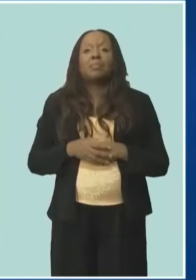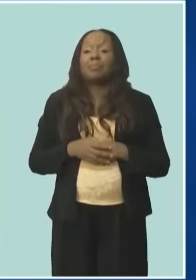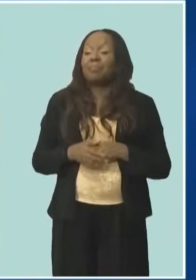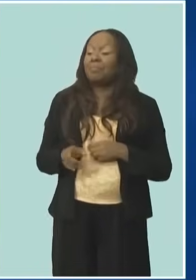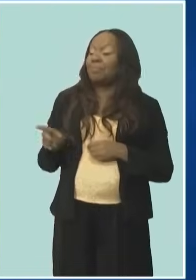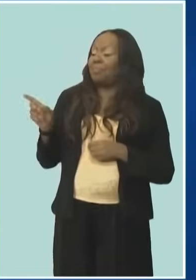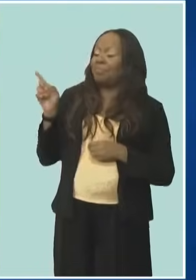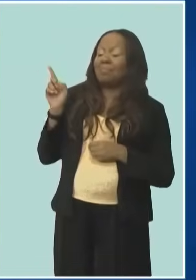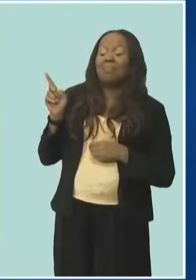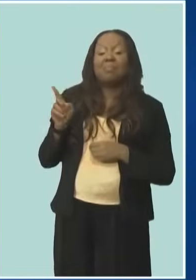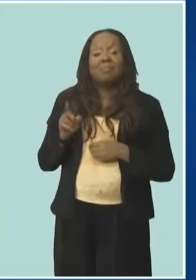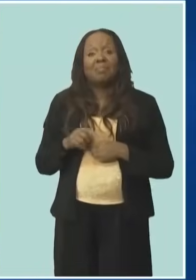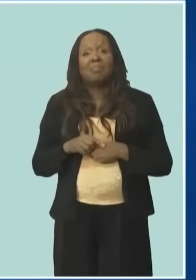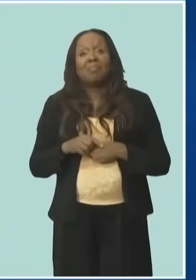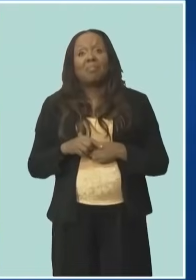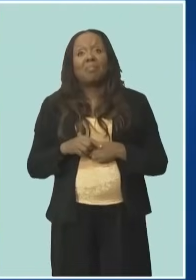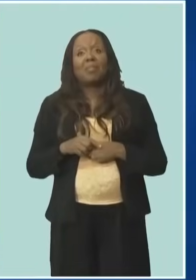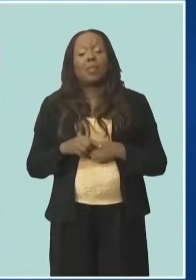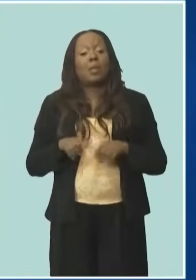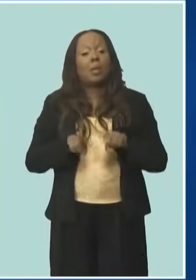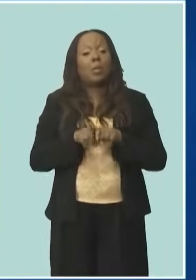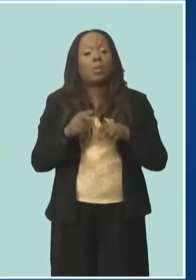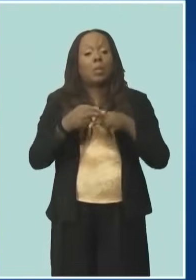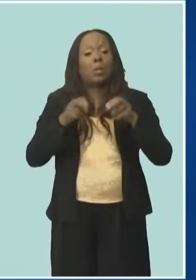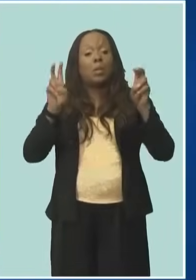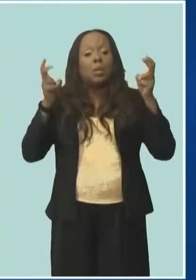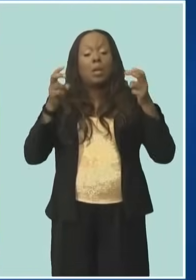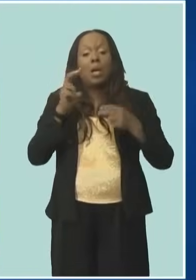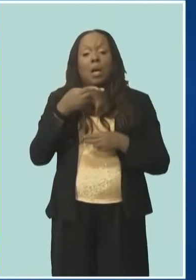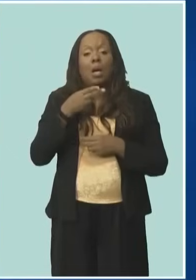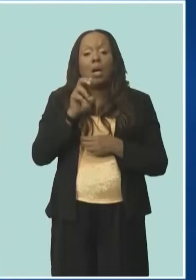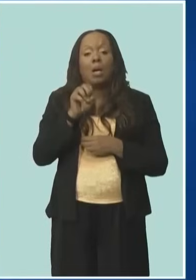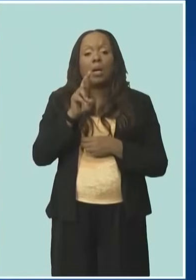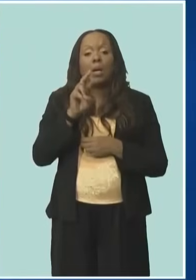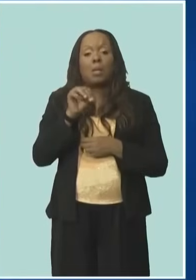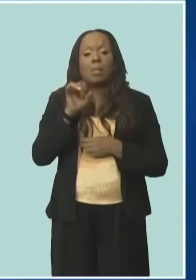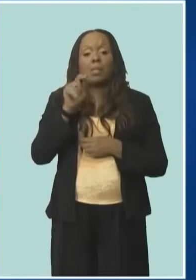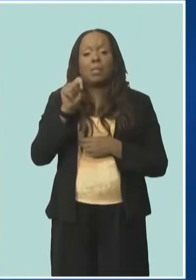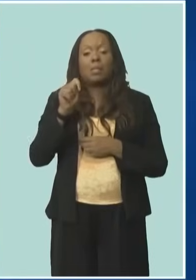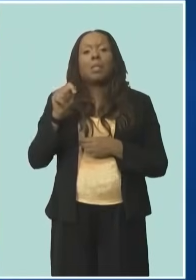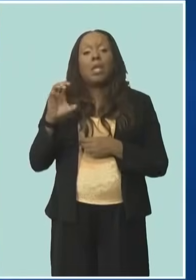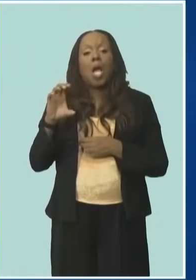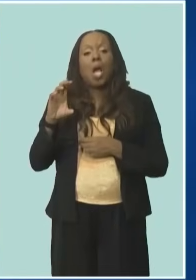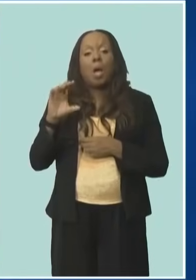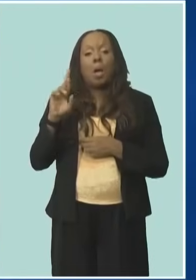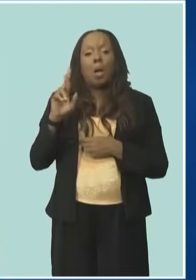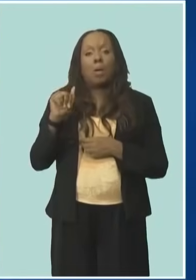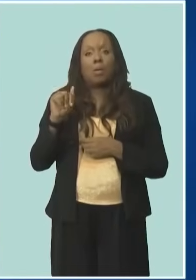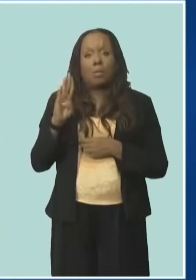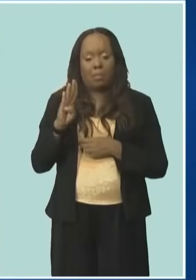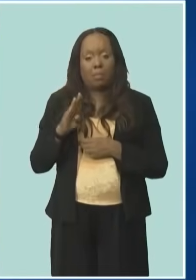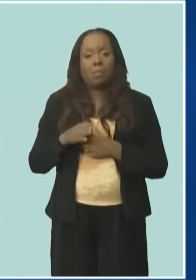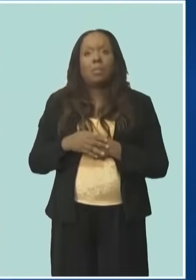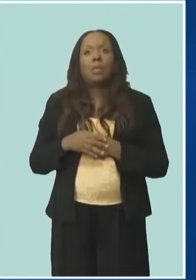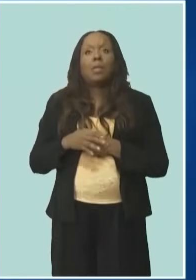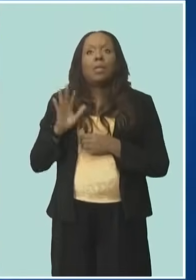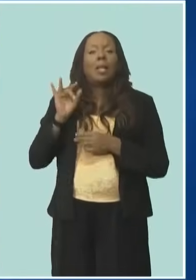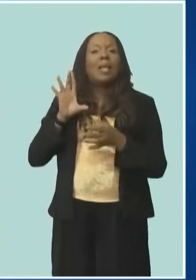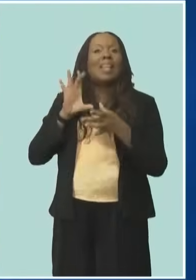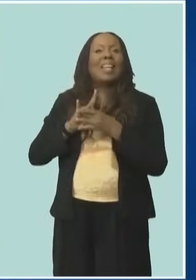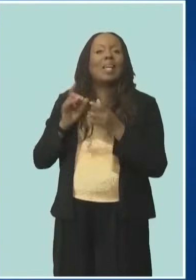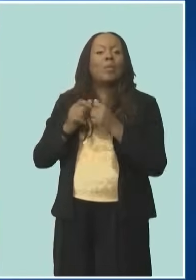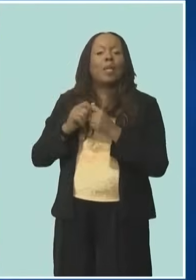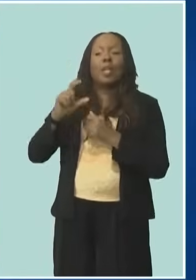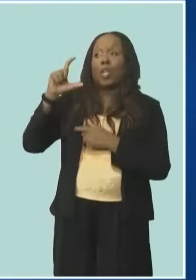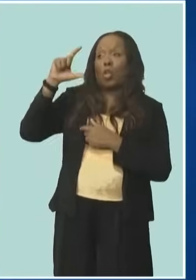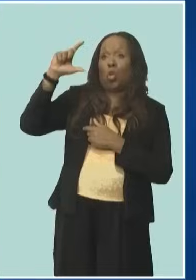of the species, also known as hermit crabs, has much to do with their biological rhythm being linked to the moon cycle, which